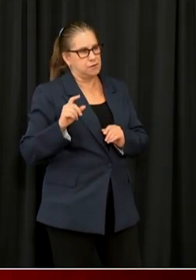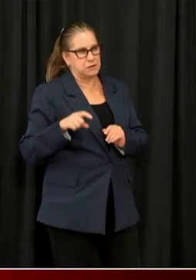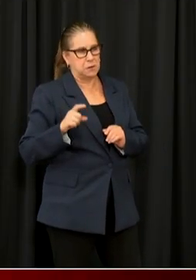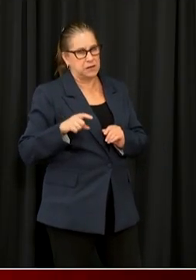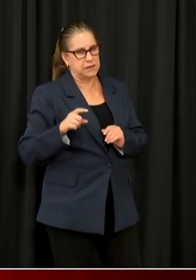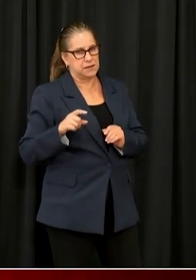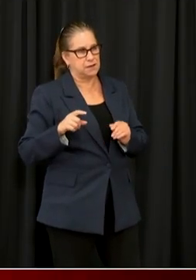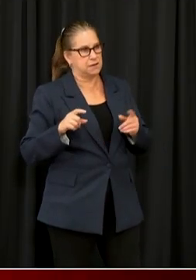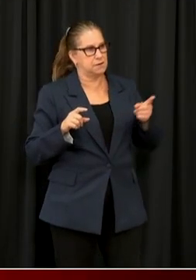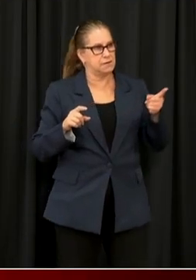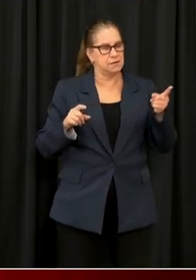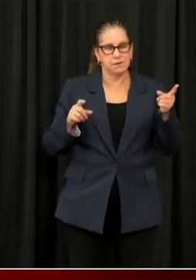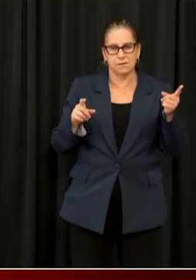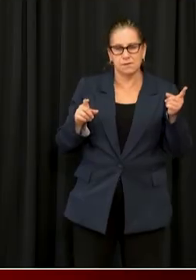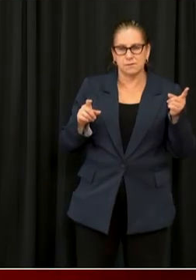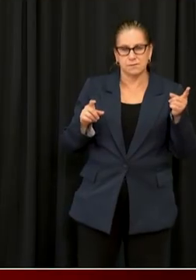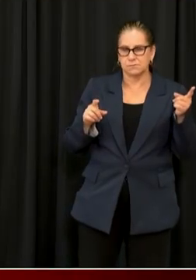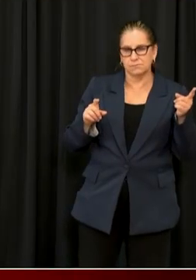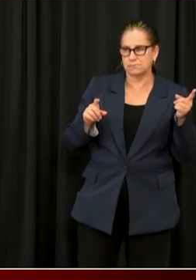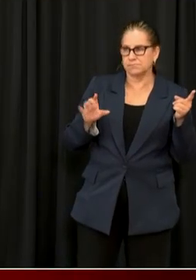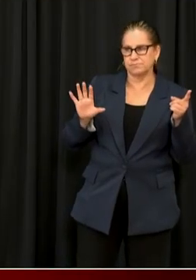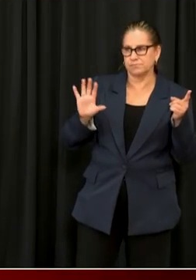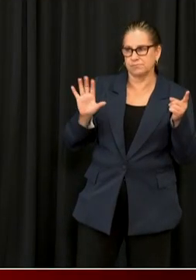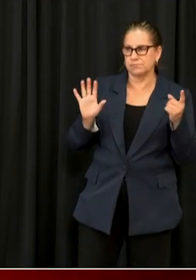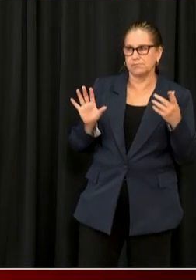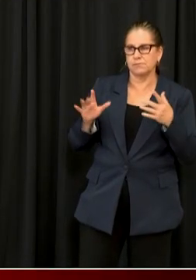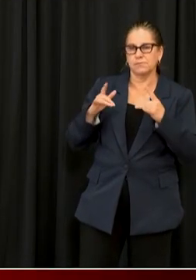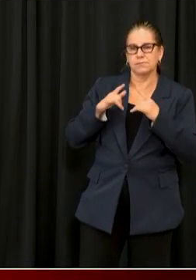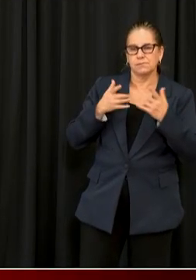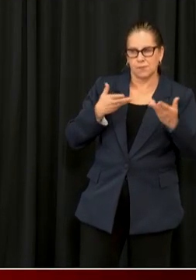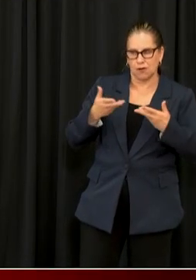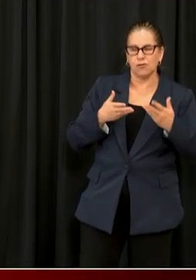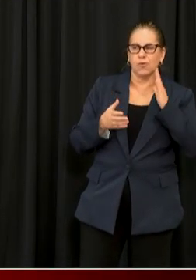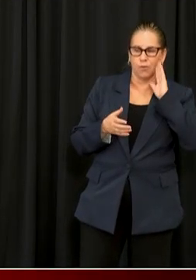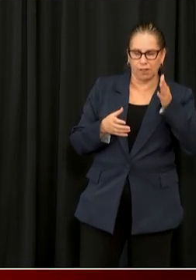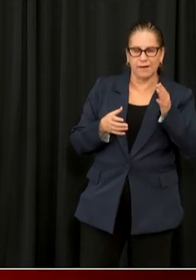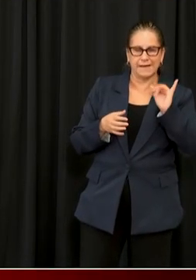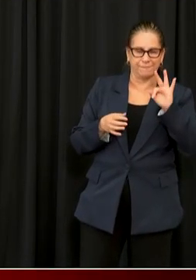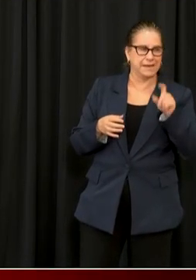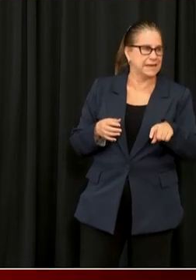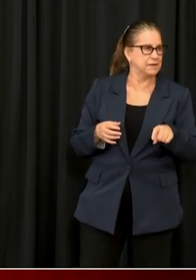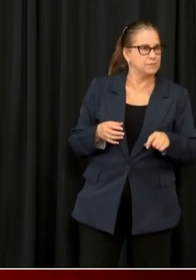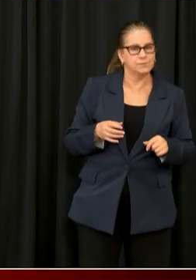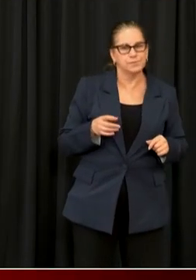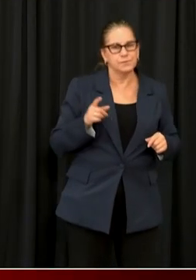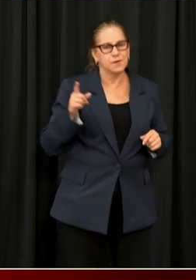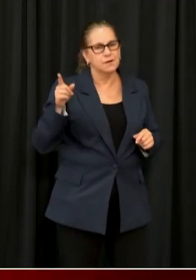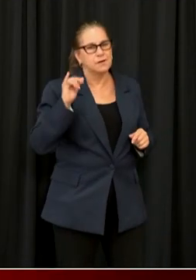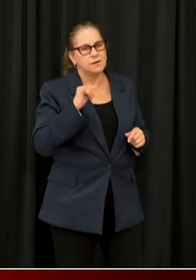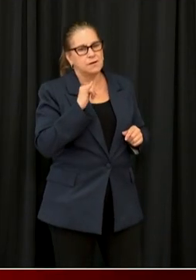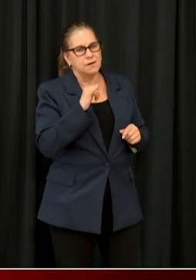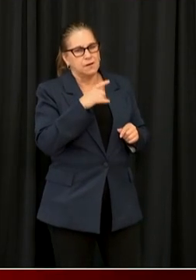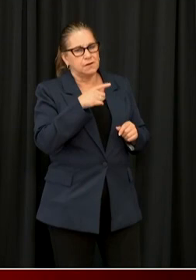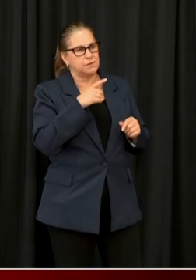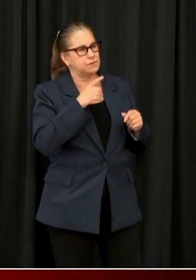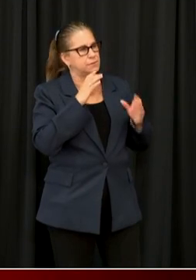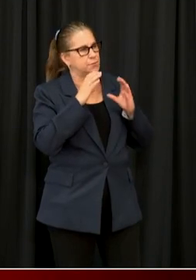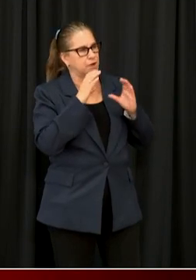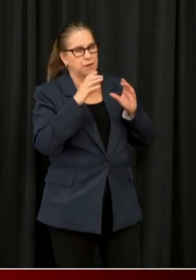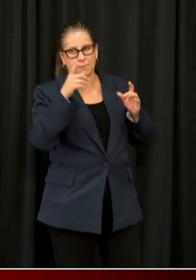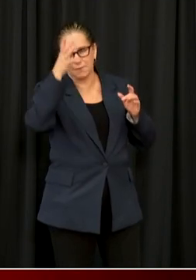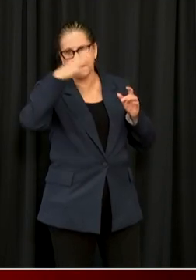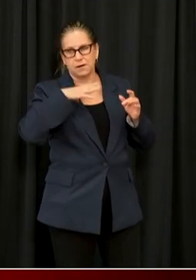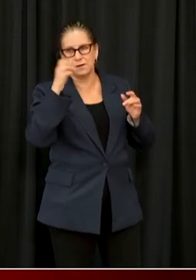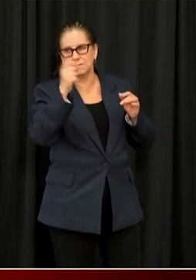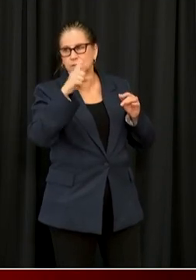once. Yes. Can I ask about how you're communicating with the public about public health and these protests that have been going